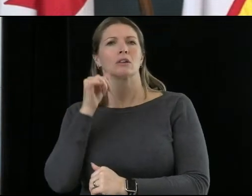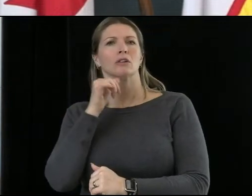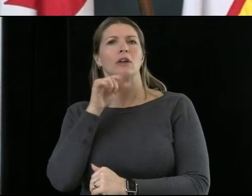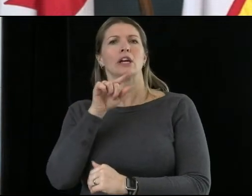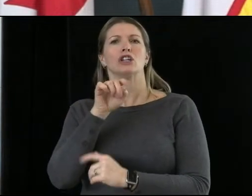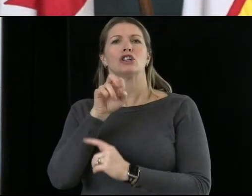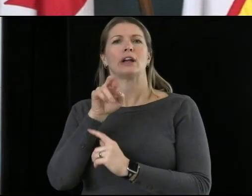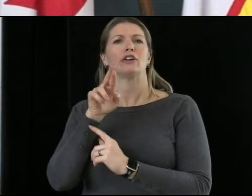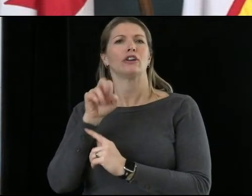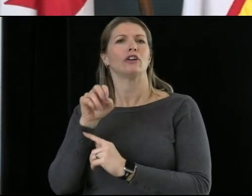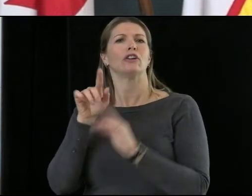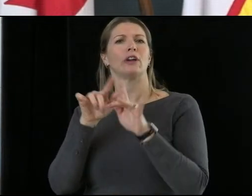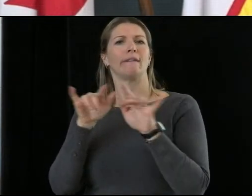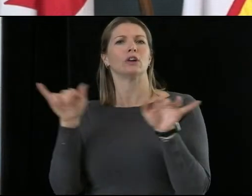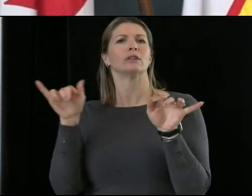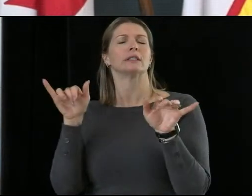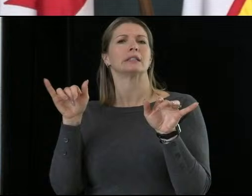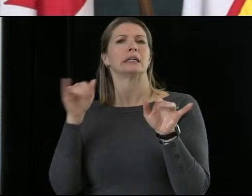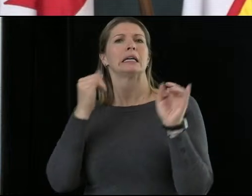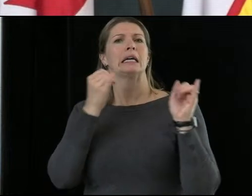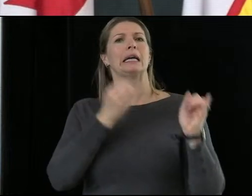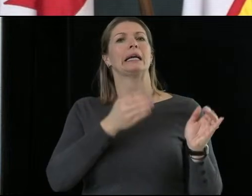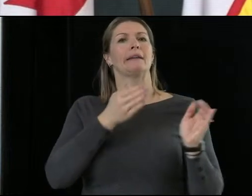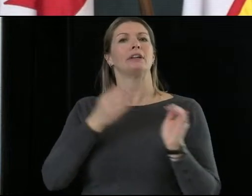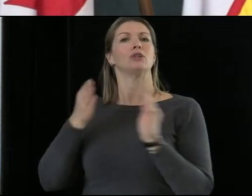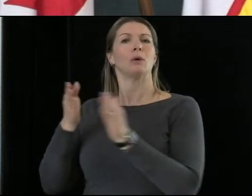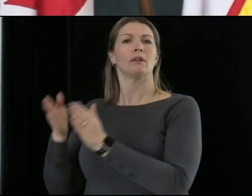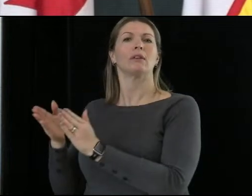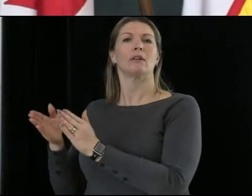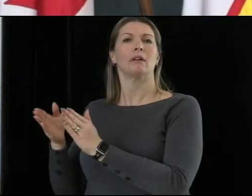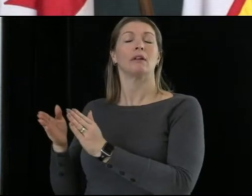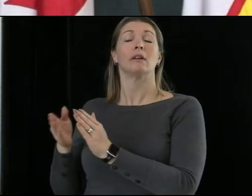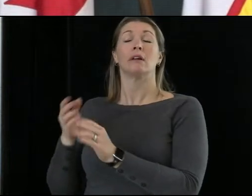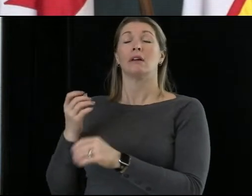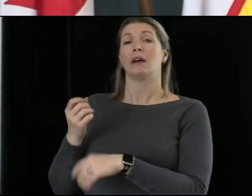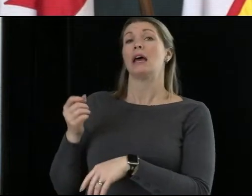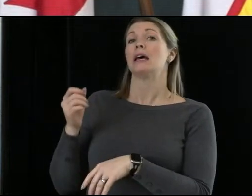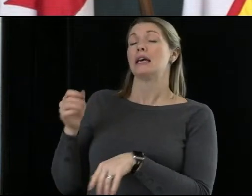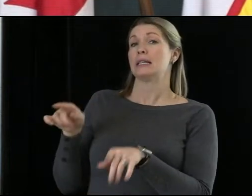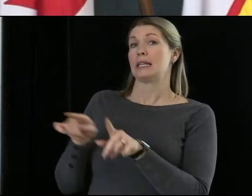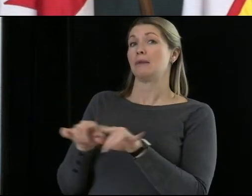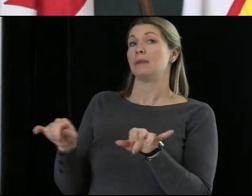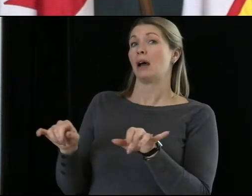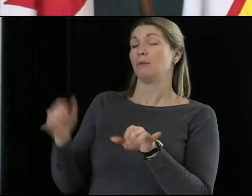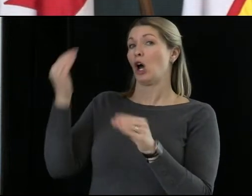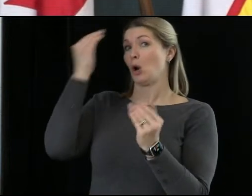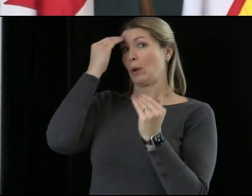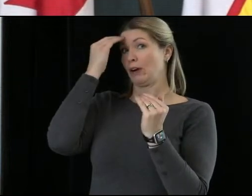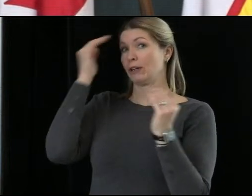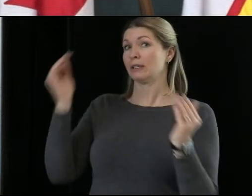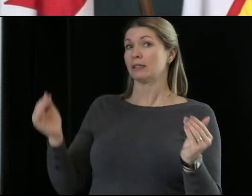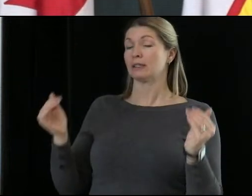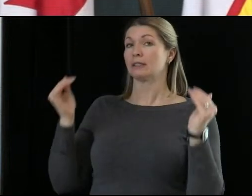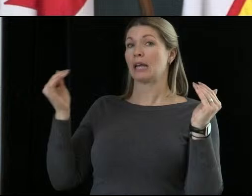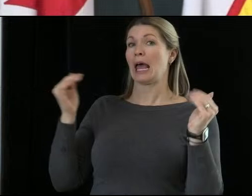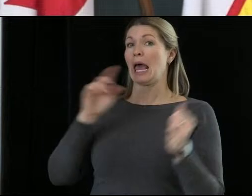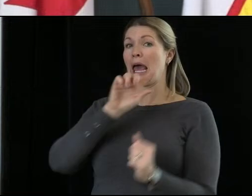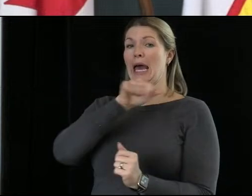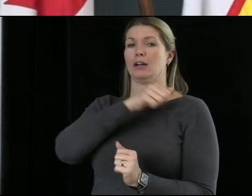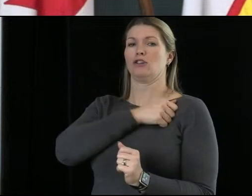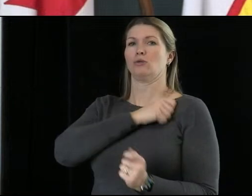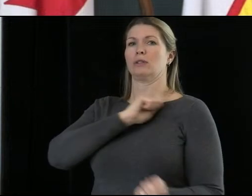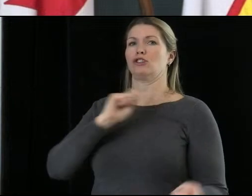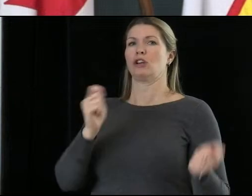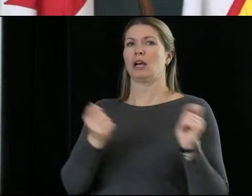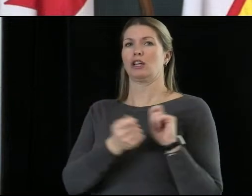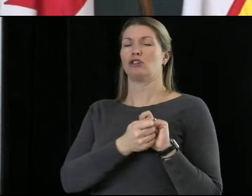individuals. And whereas it is only through raising awareness and changing attitudes that gender-based violence can be